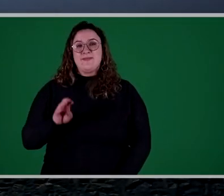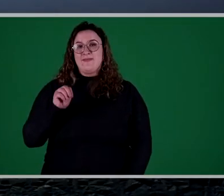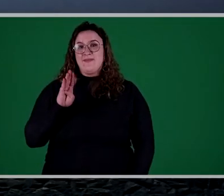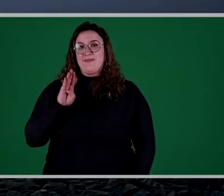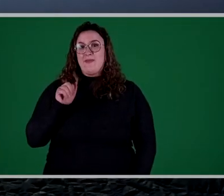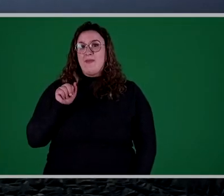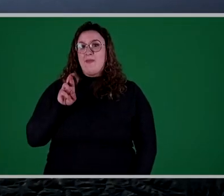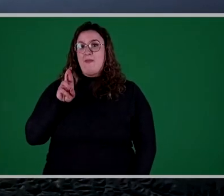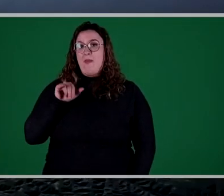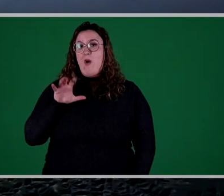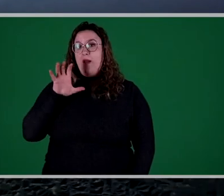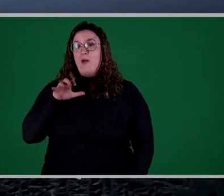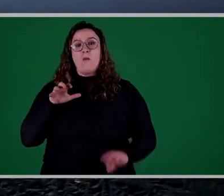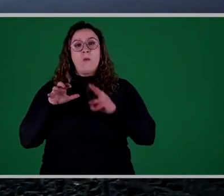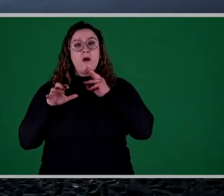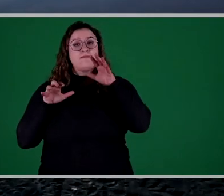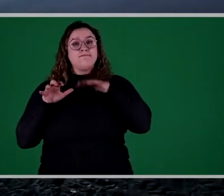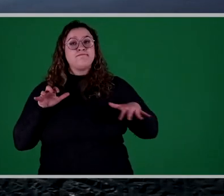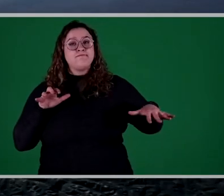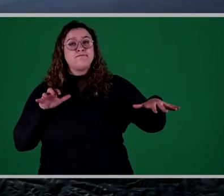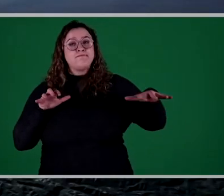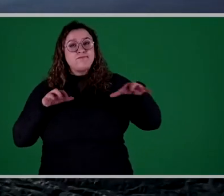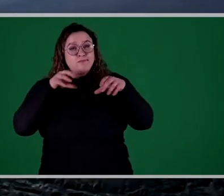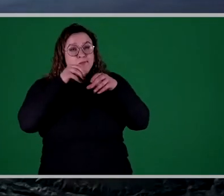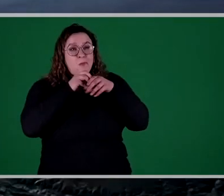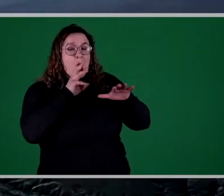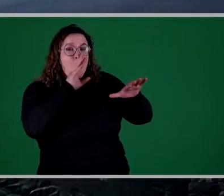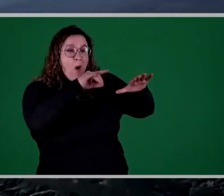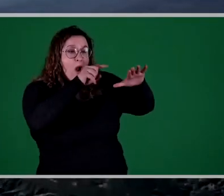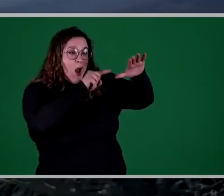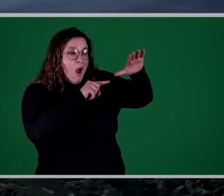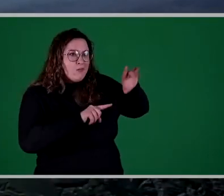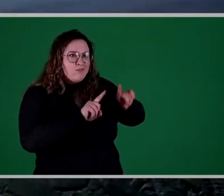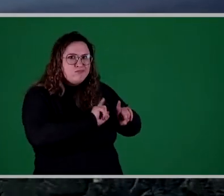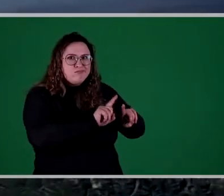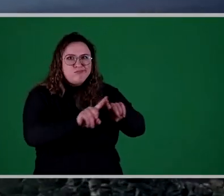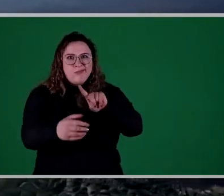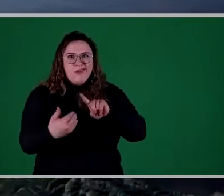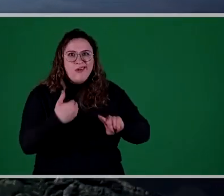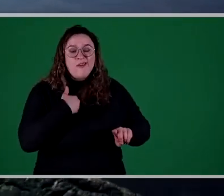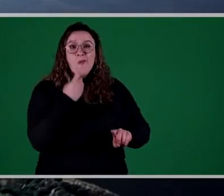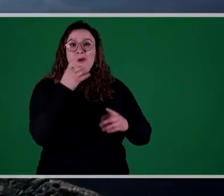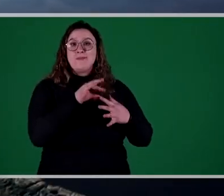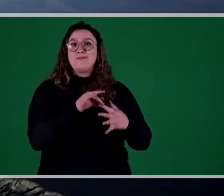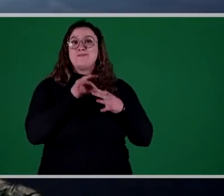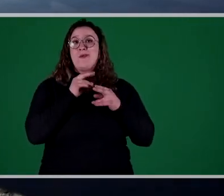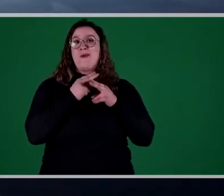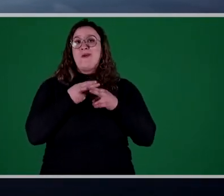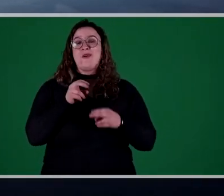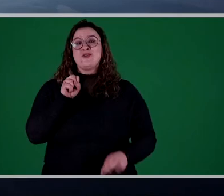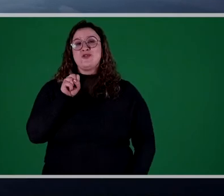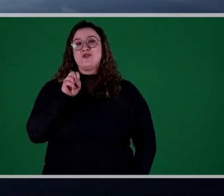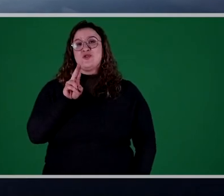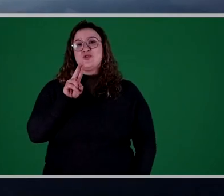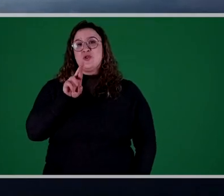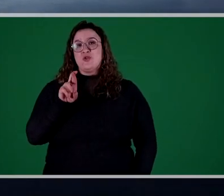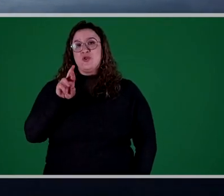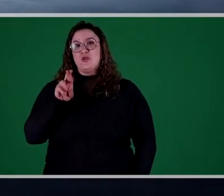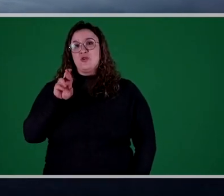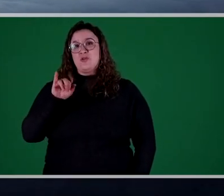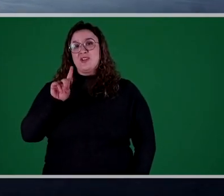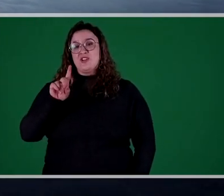Just off the coast from MBARI, countless mysteries await below the surface. One of them is named Sur